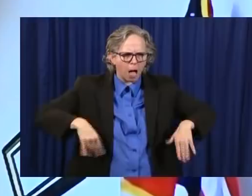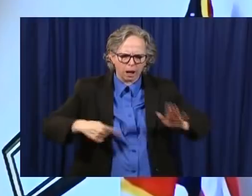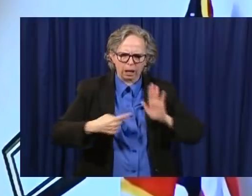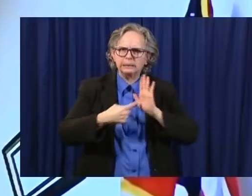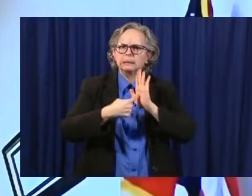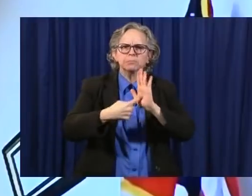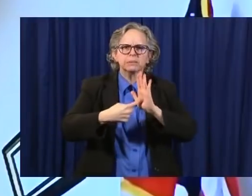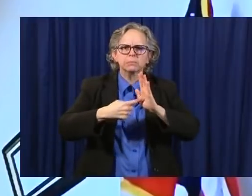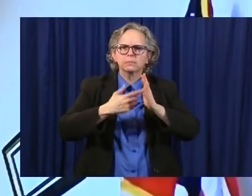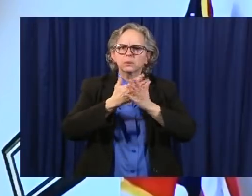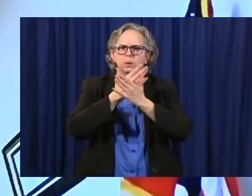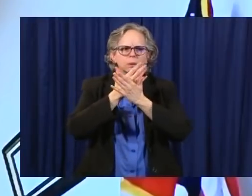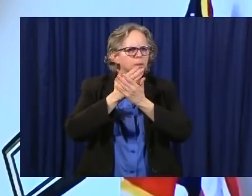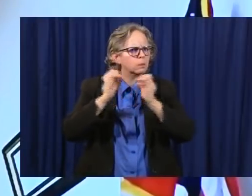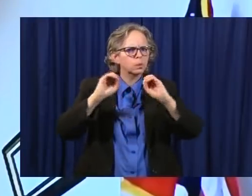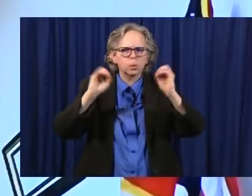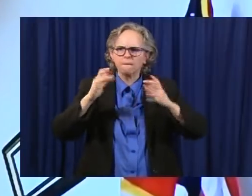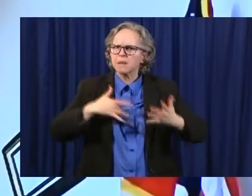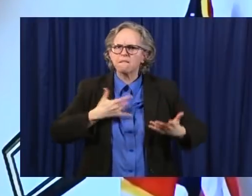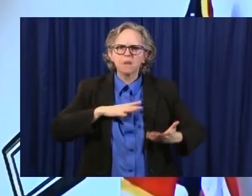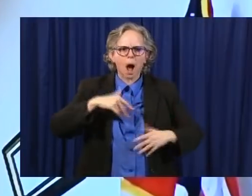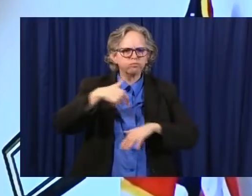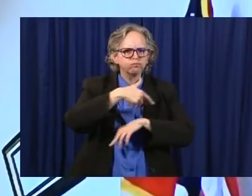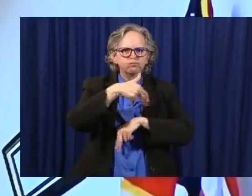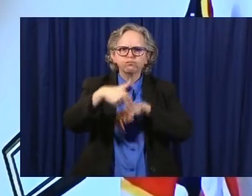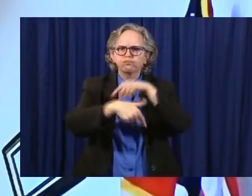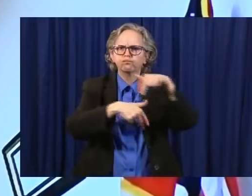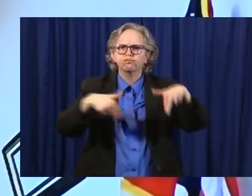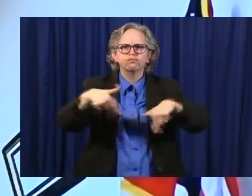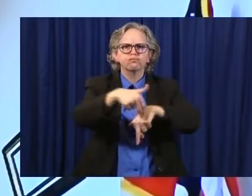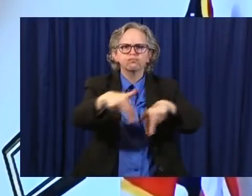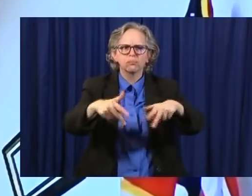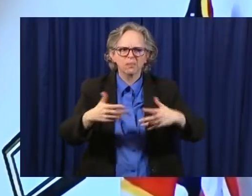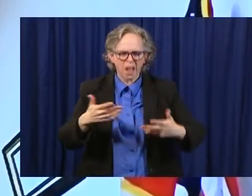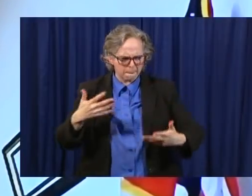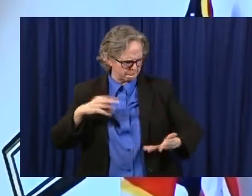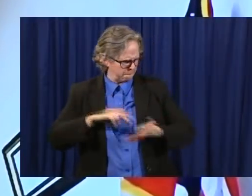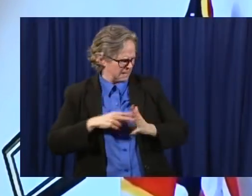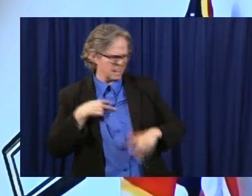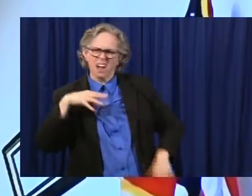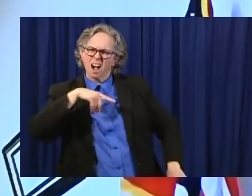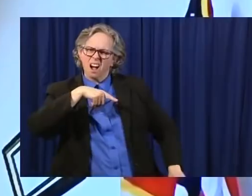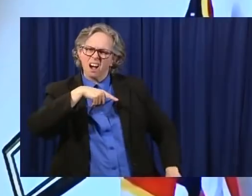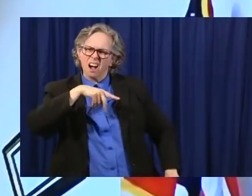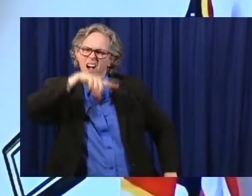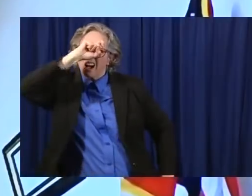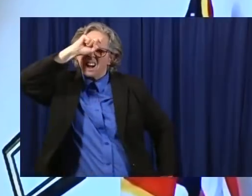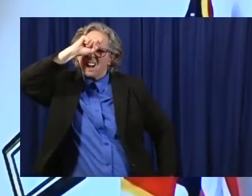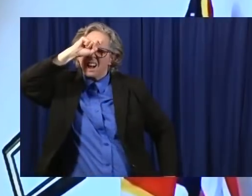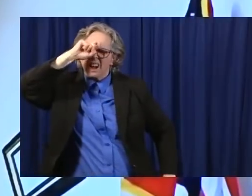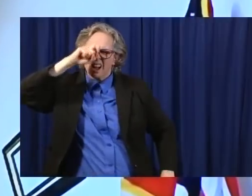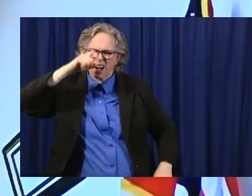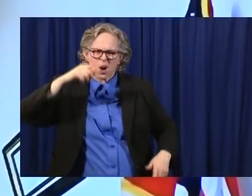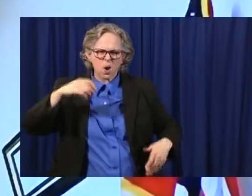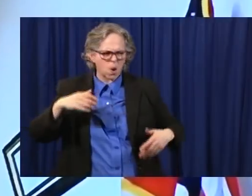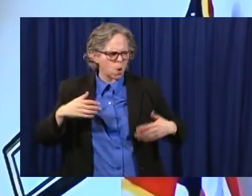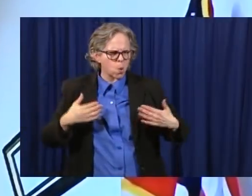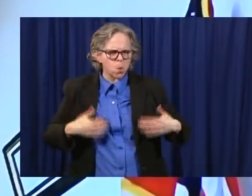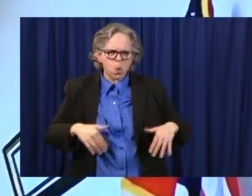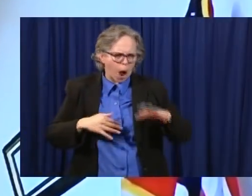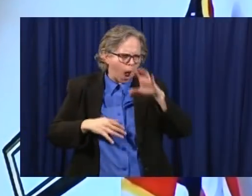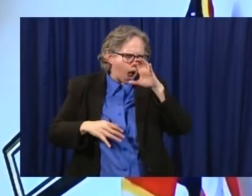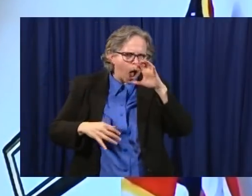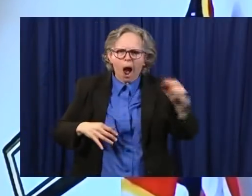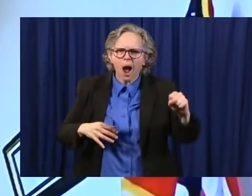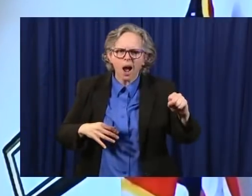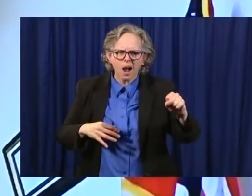and were feeling fine. What does that mean? That means that if they